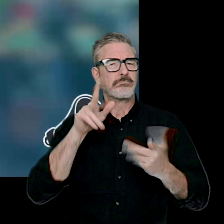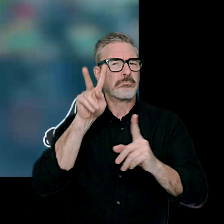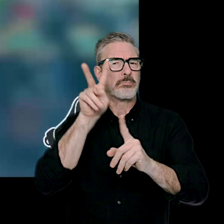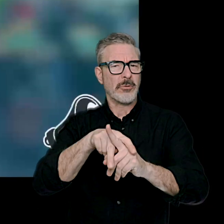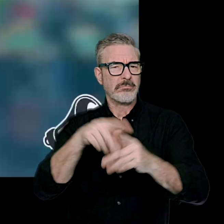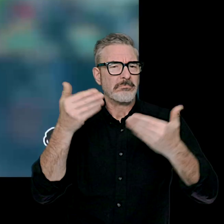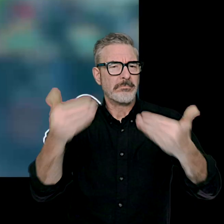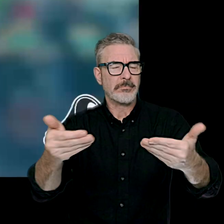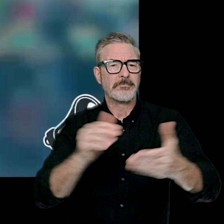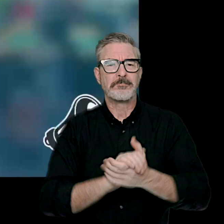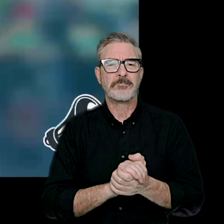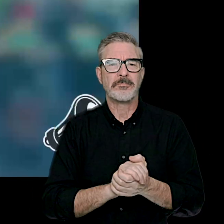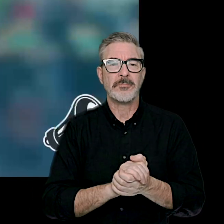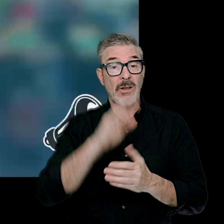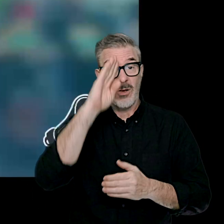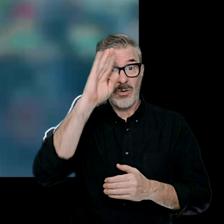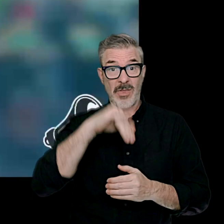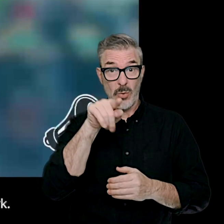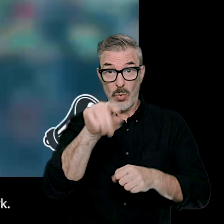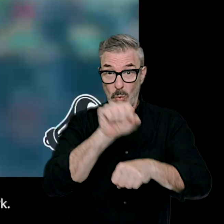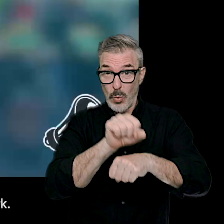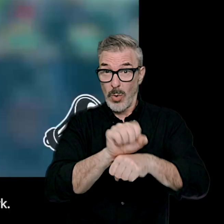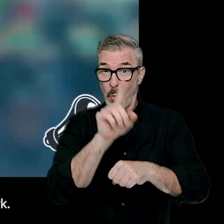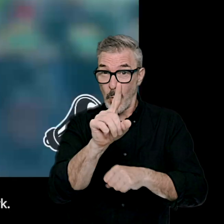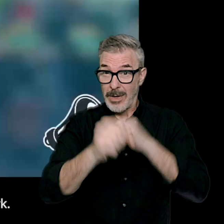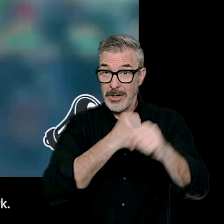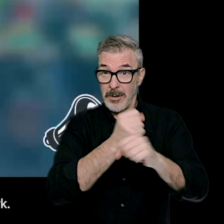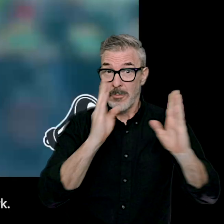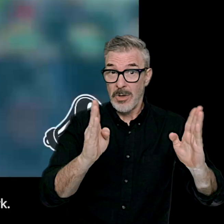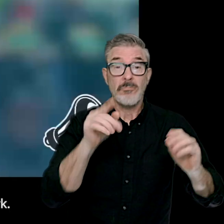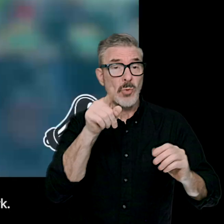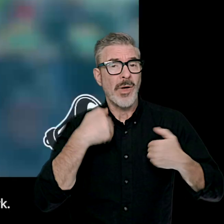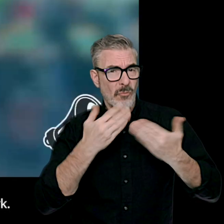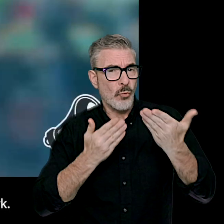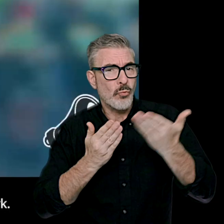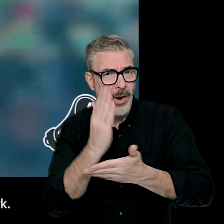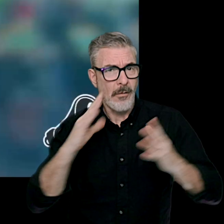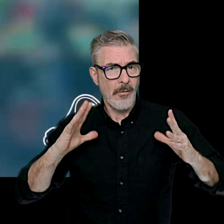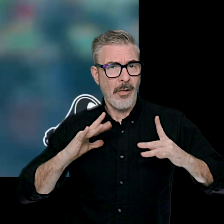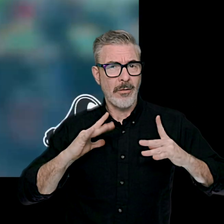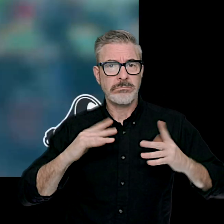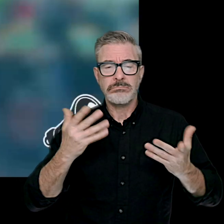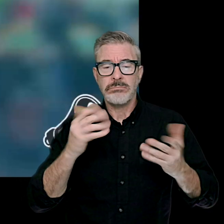When it comes to vacation pay, it's important to know that you're entitled to request time off from work.